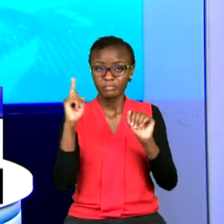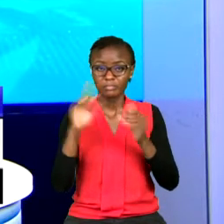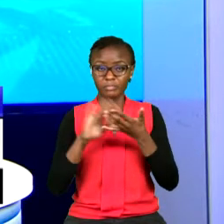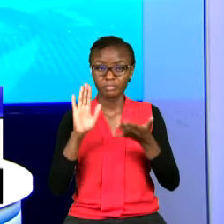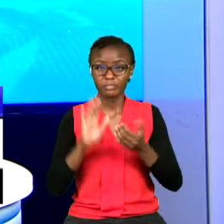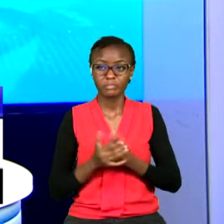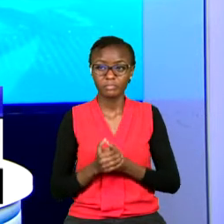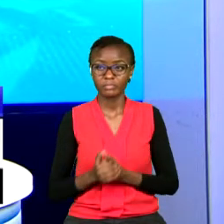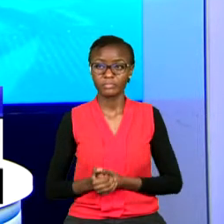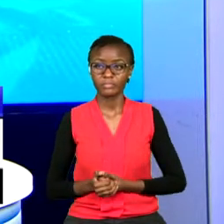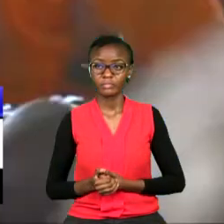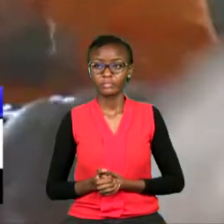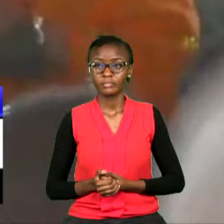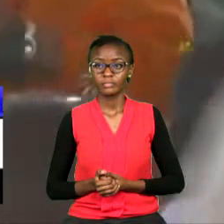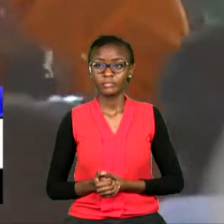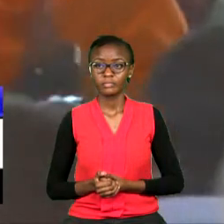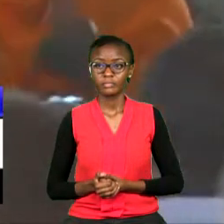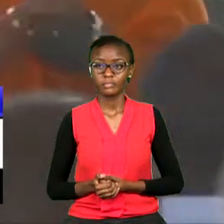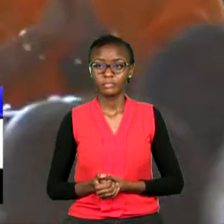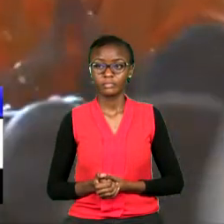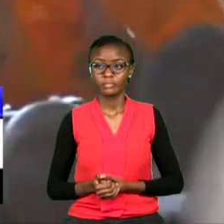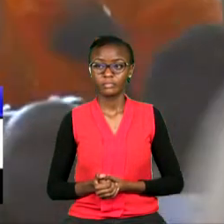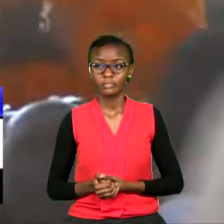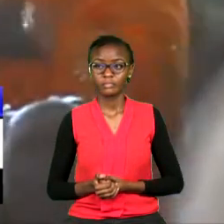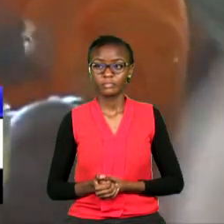Chacha narrates.